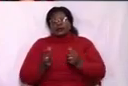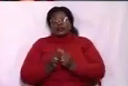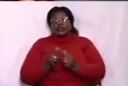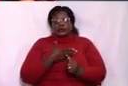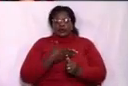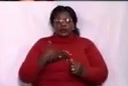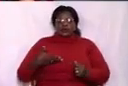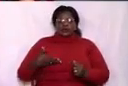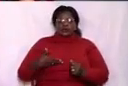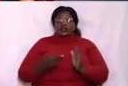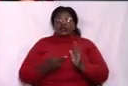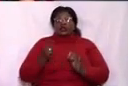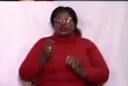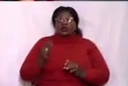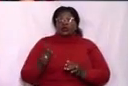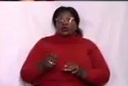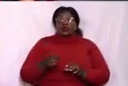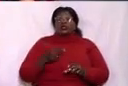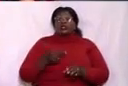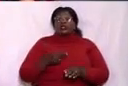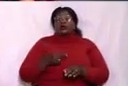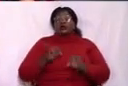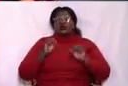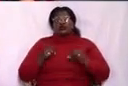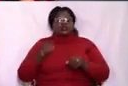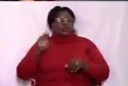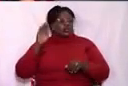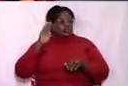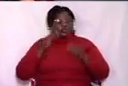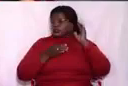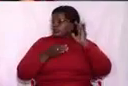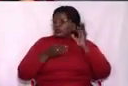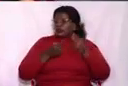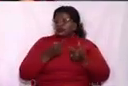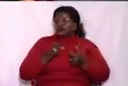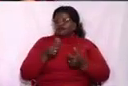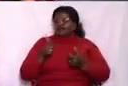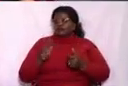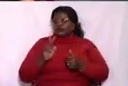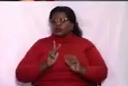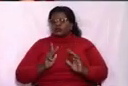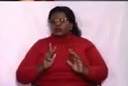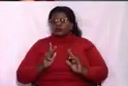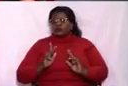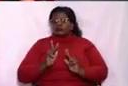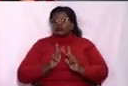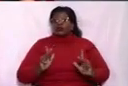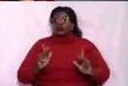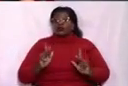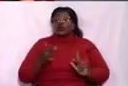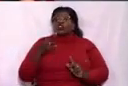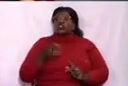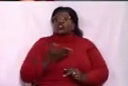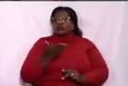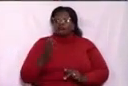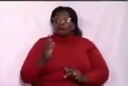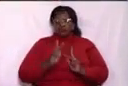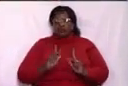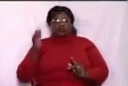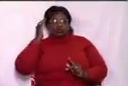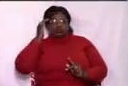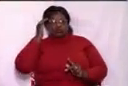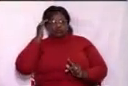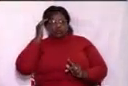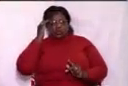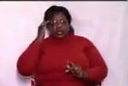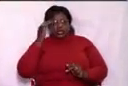That's true. You need to listen to others because no one knows it all. Yeah. It's better to listen than